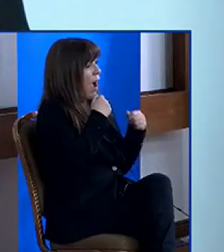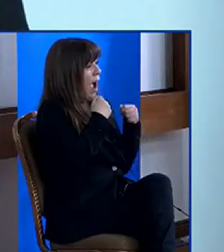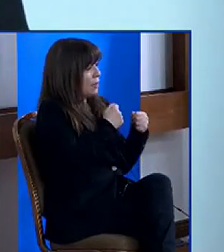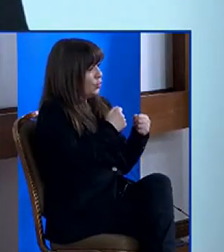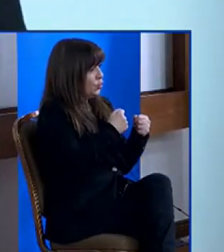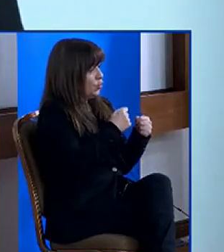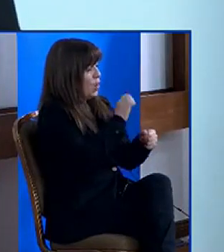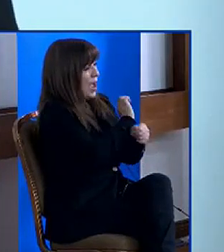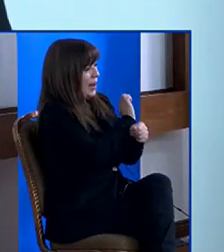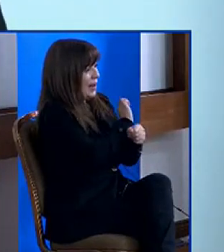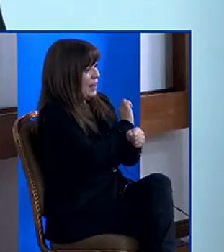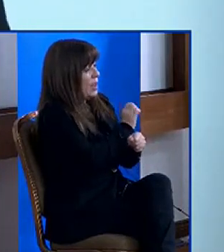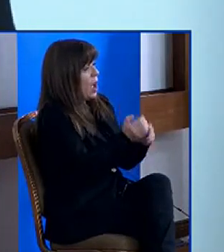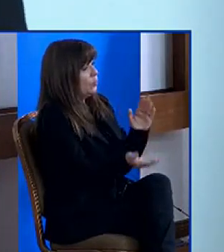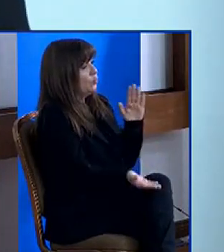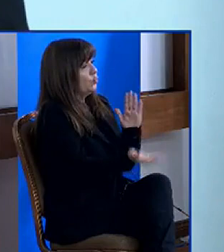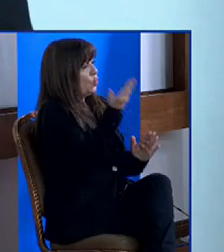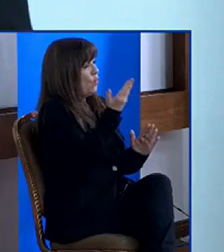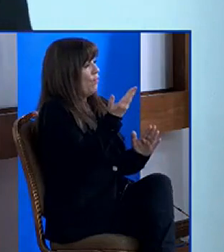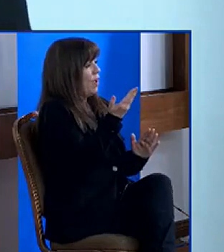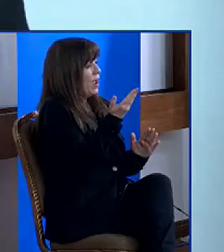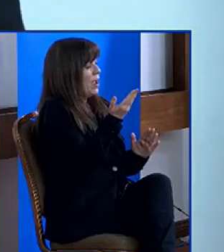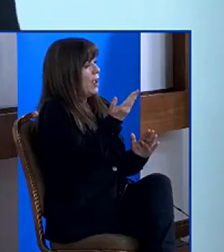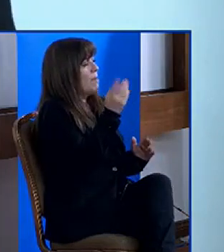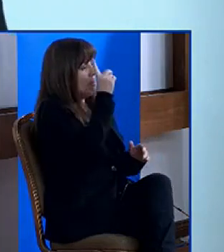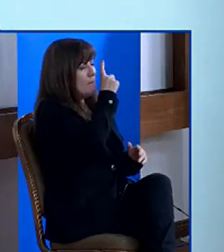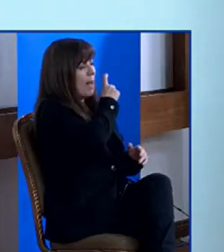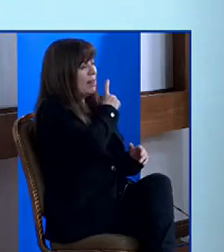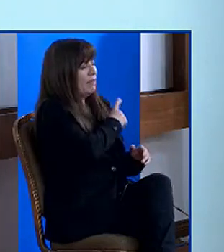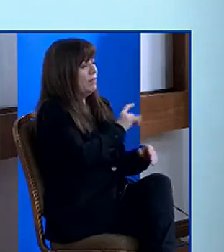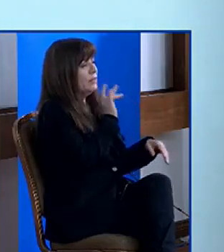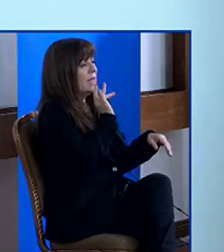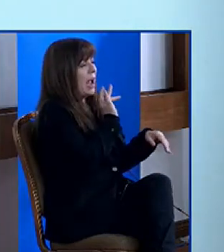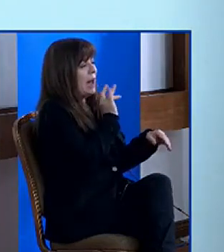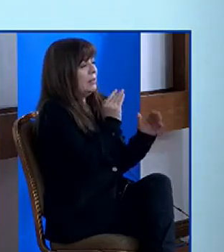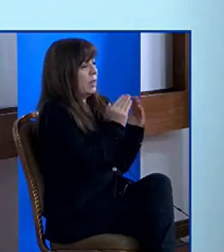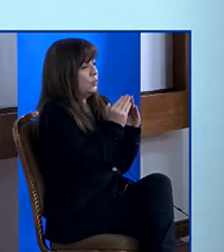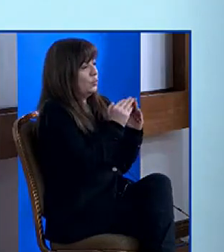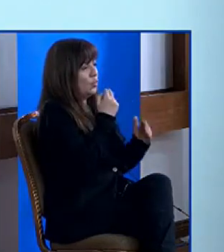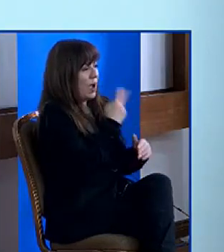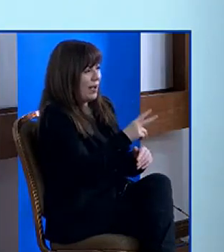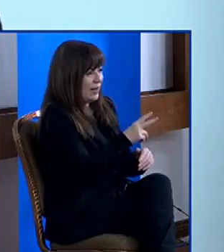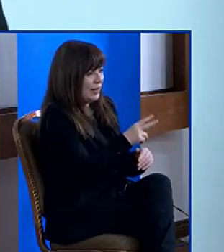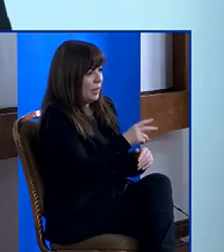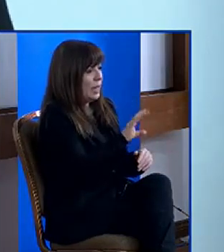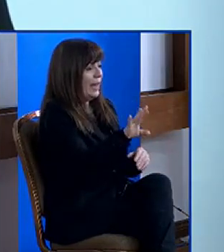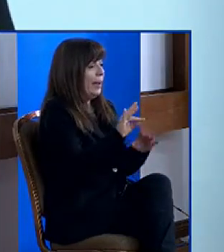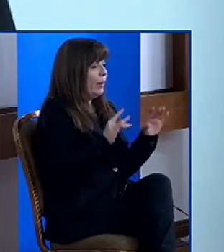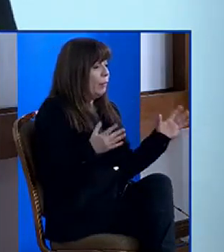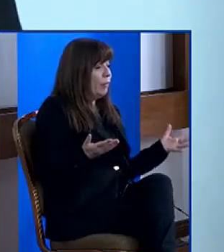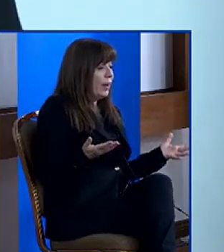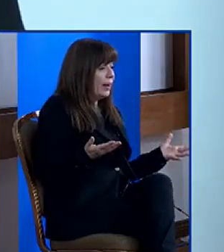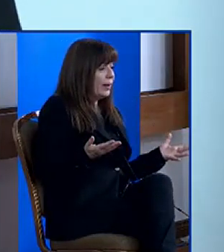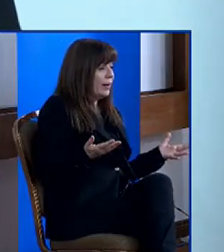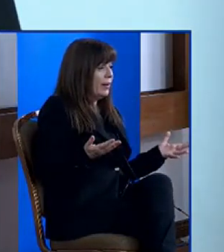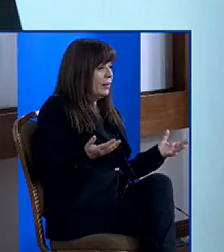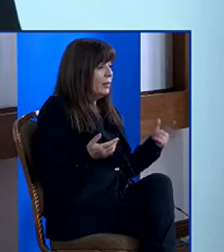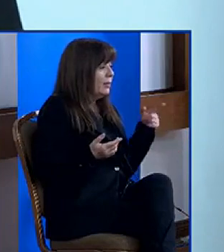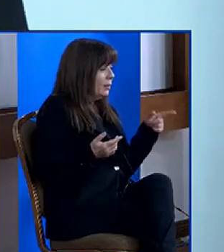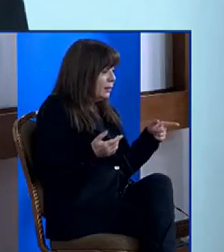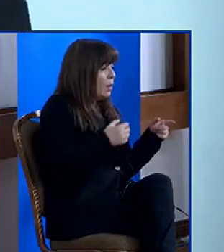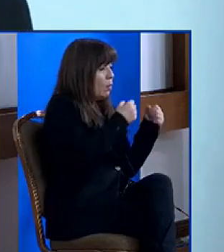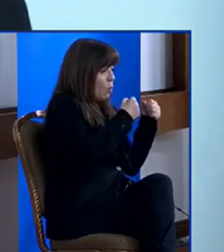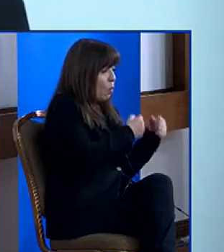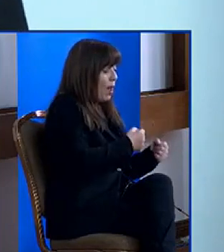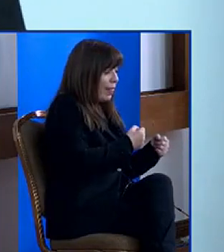People suffering from fuel poverty are having to choose whether to heat their homes or if they can't afford it. And then in the